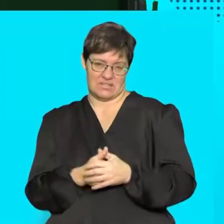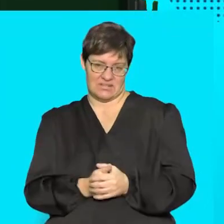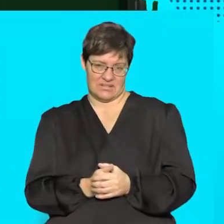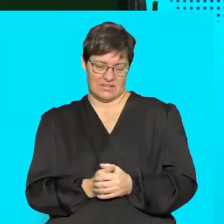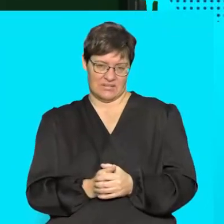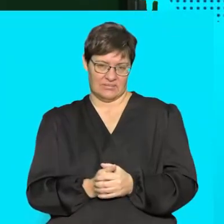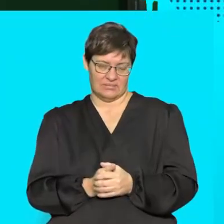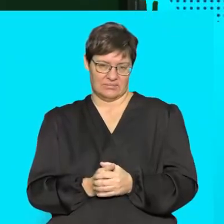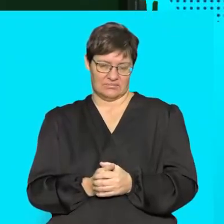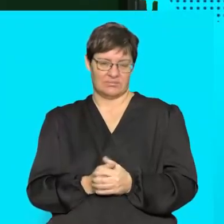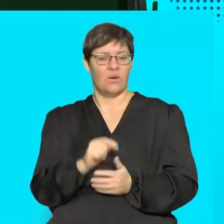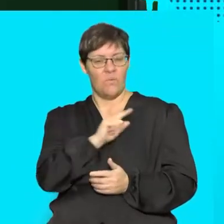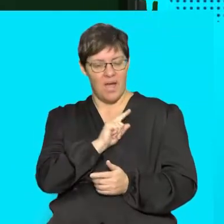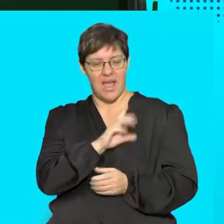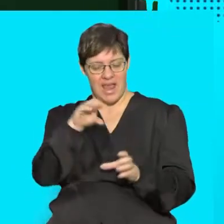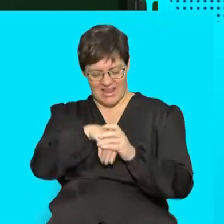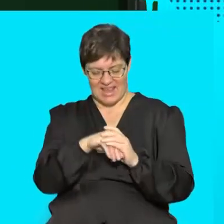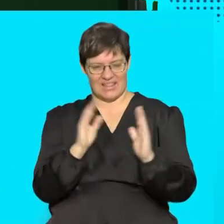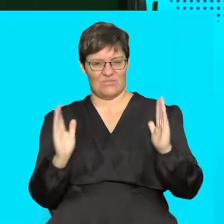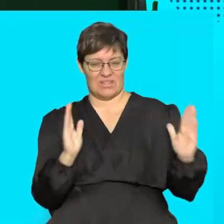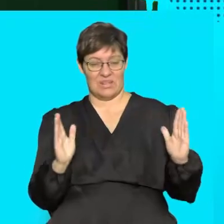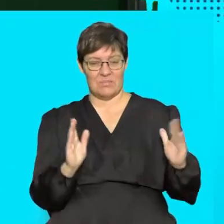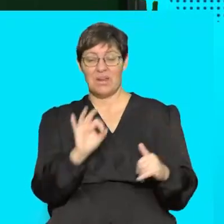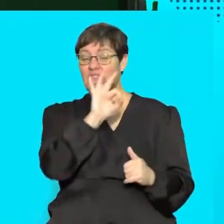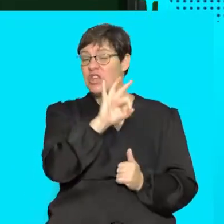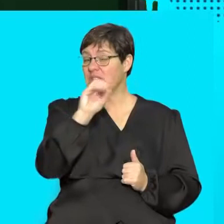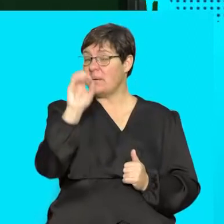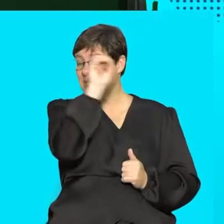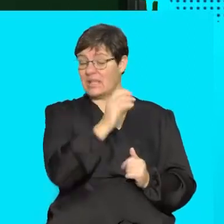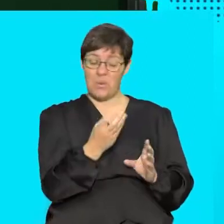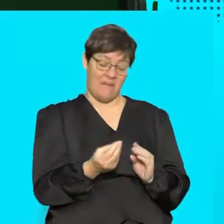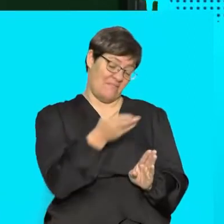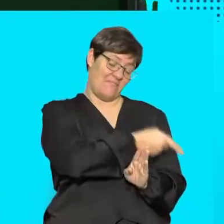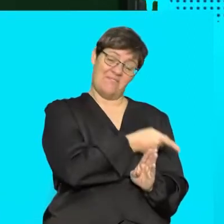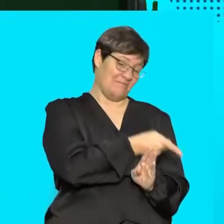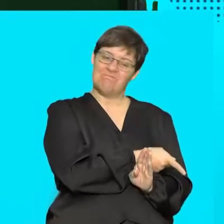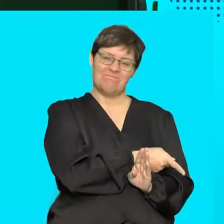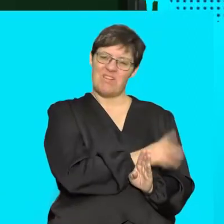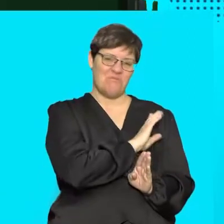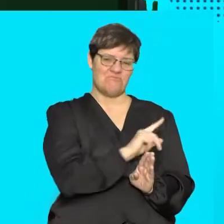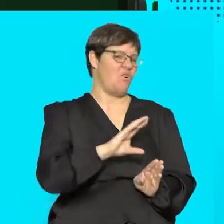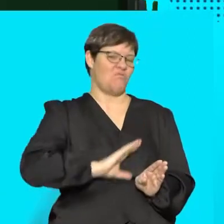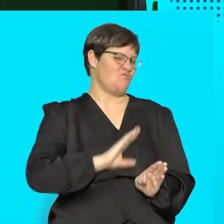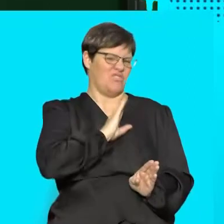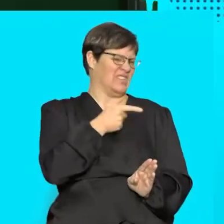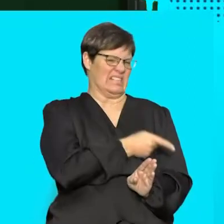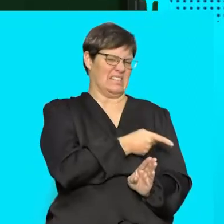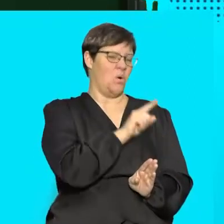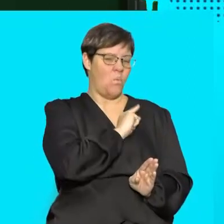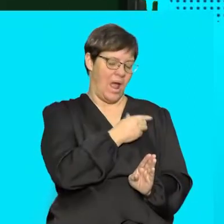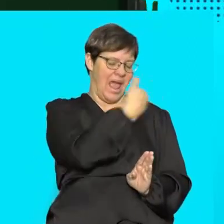70% for accounting because we are interpolating. But the 30% we had, we are